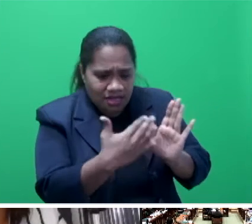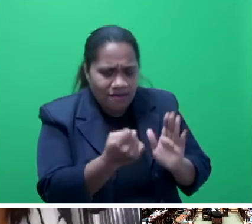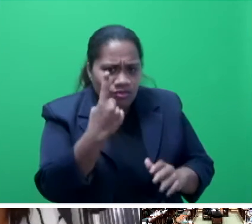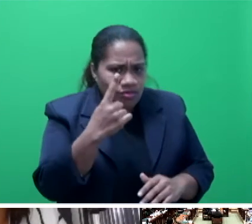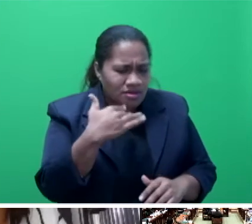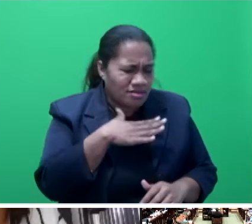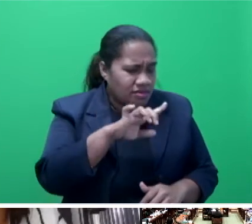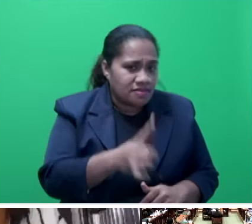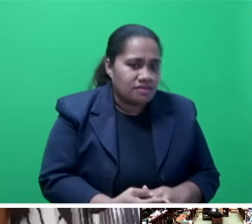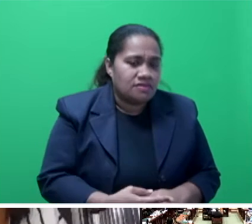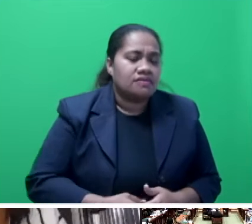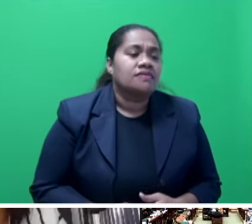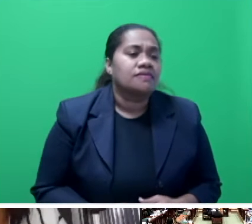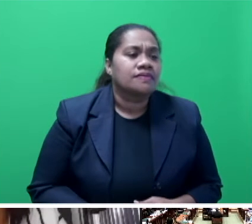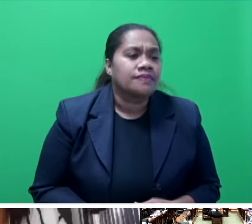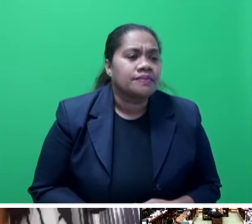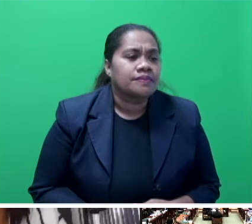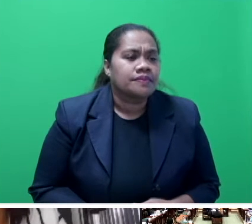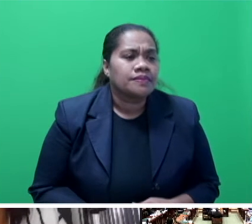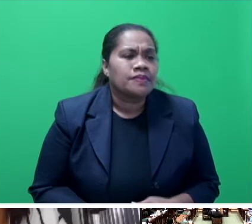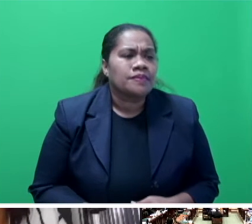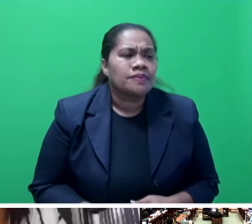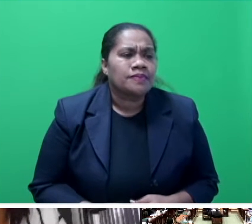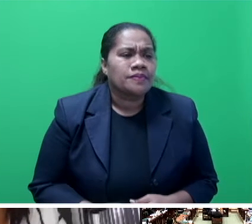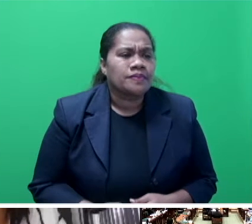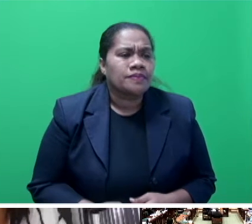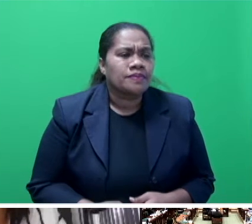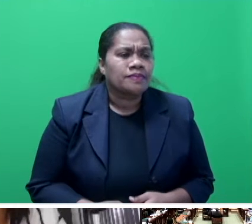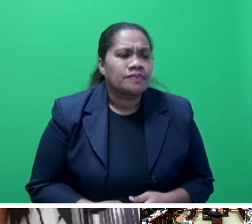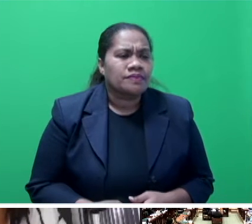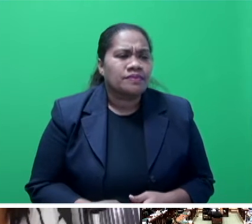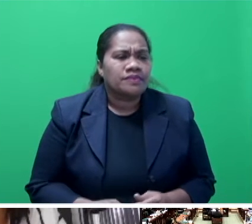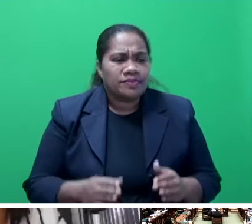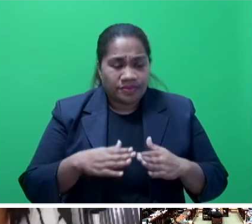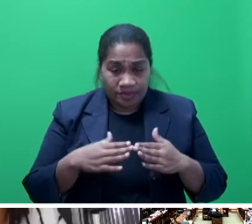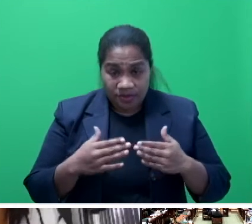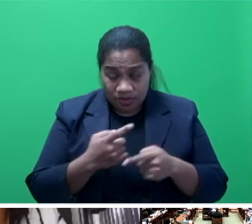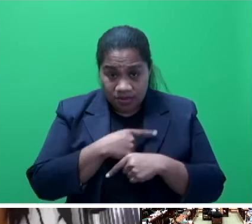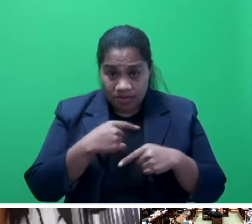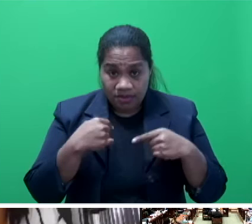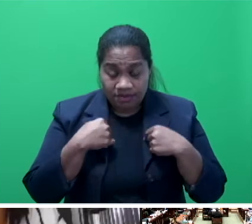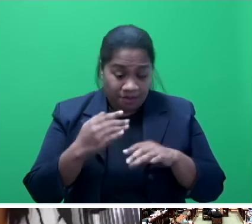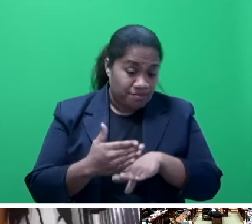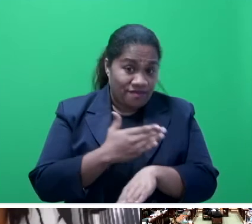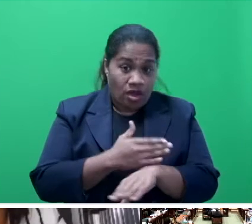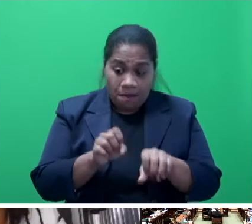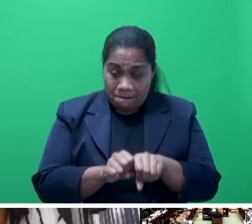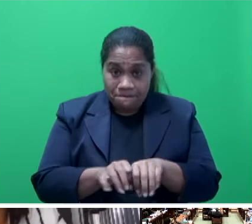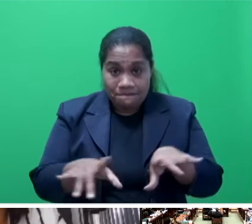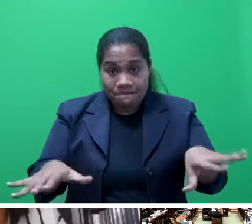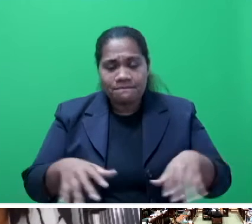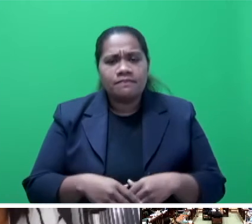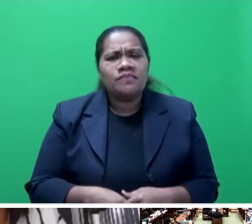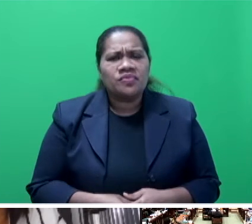came through from India. Our initial strategy, Honourable Speaker, before this outbreak has been changed, because we are